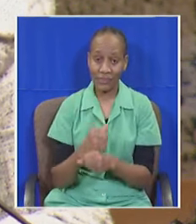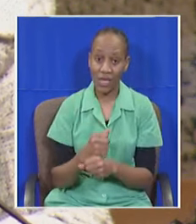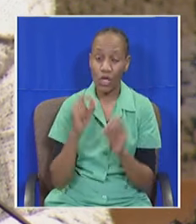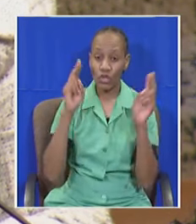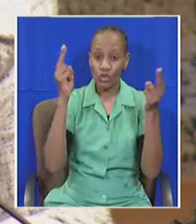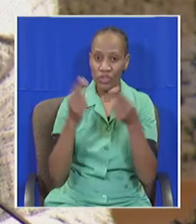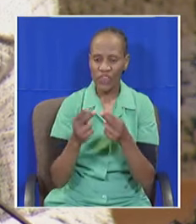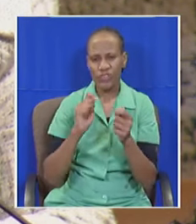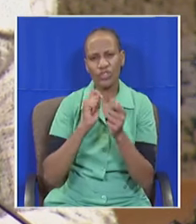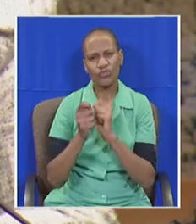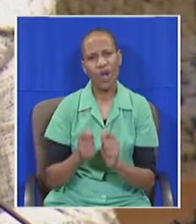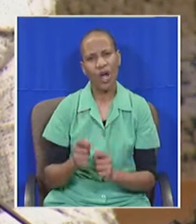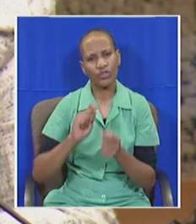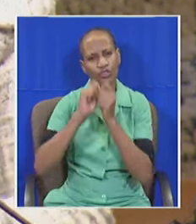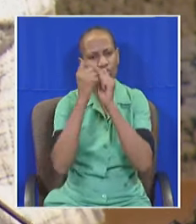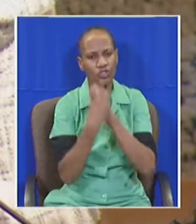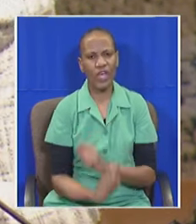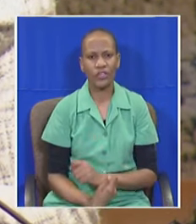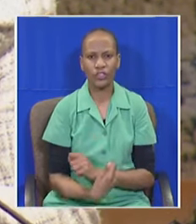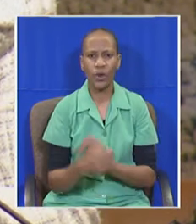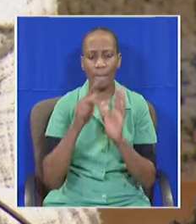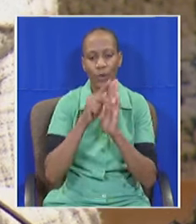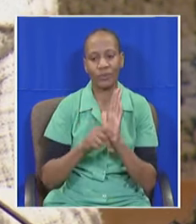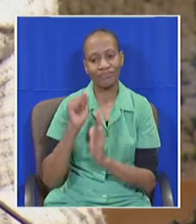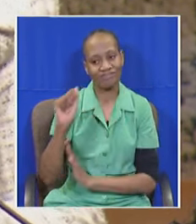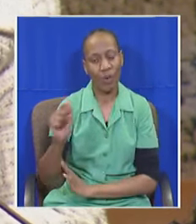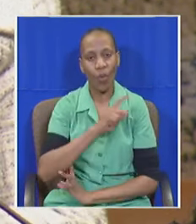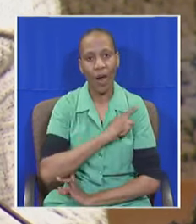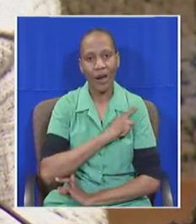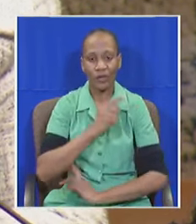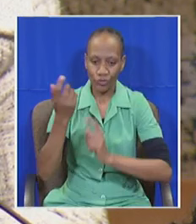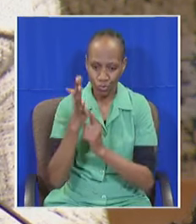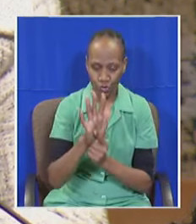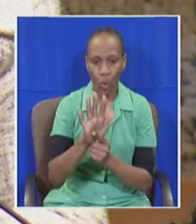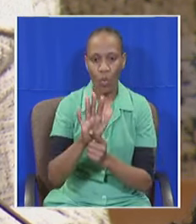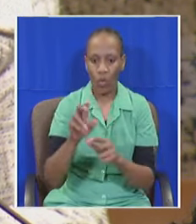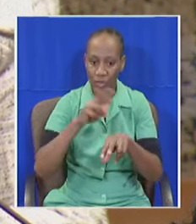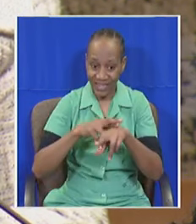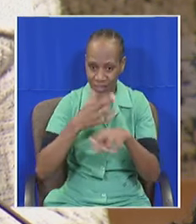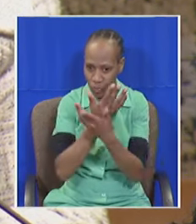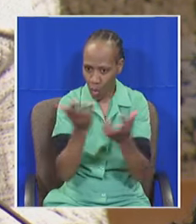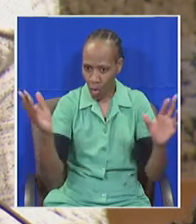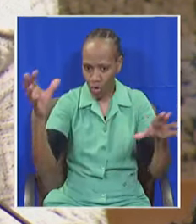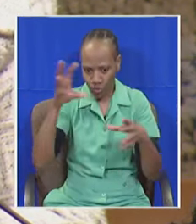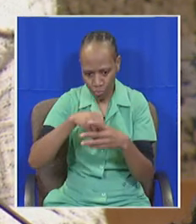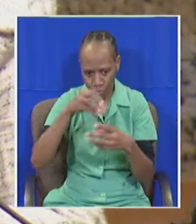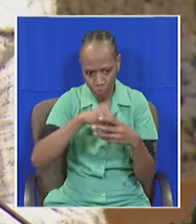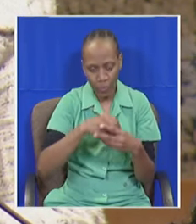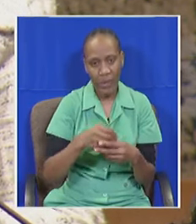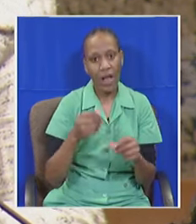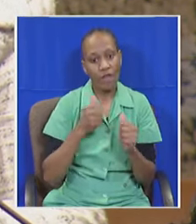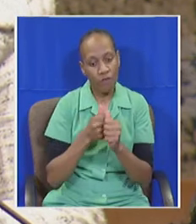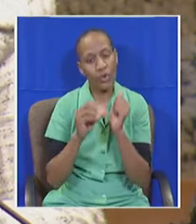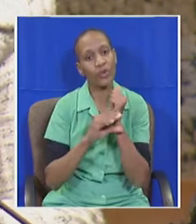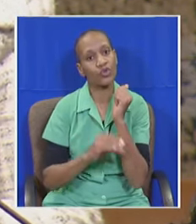amended its language policy to reflect an inclusive and constitutional approach to